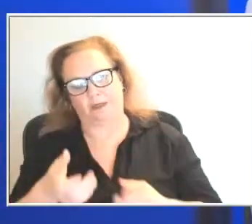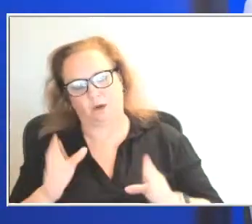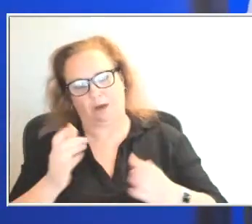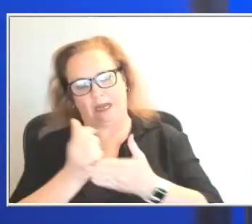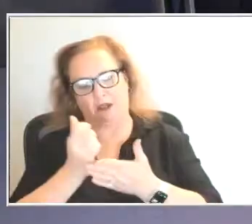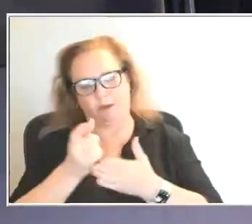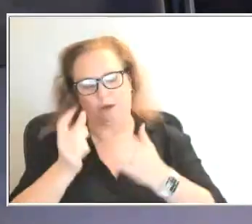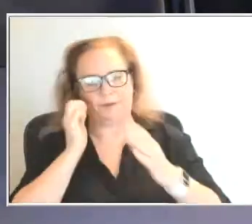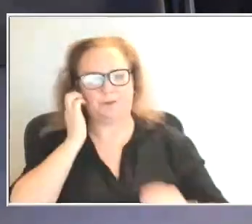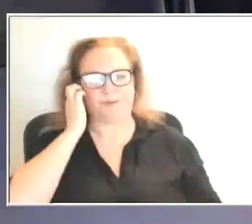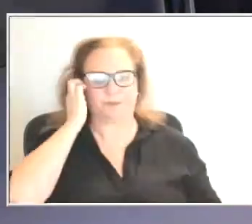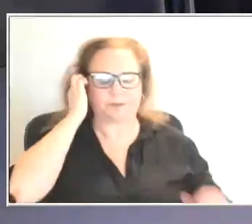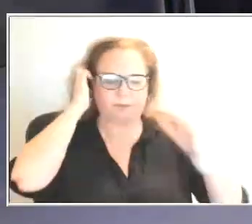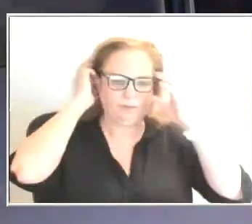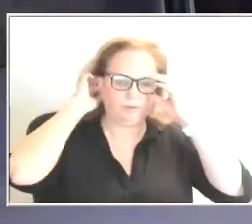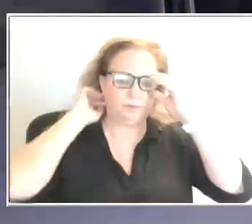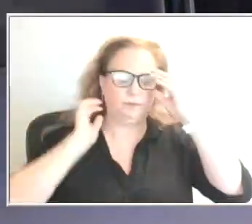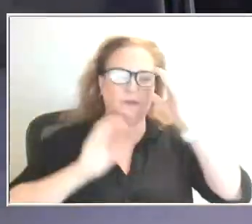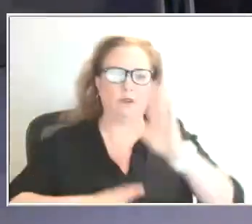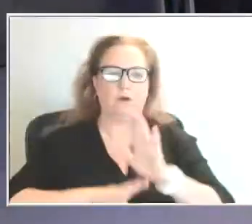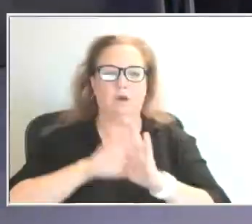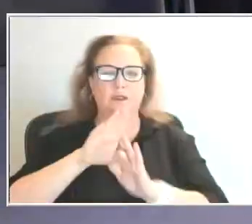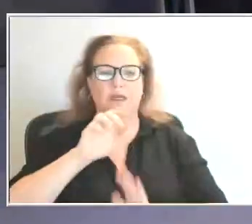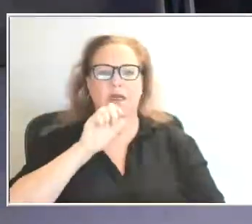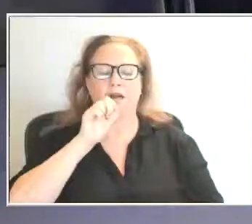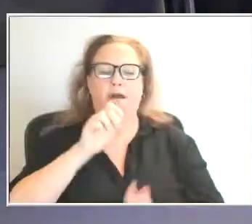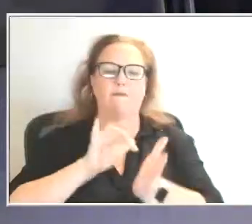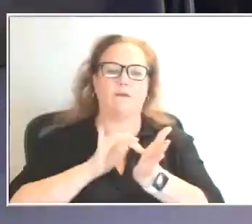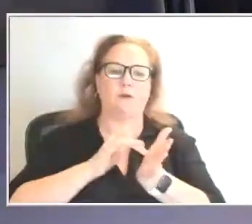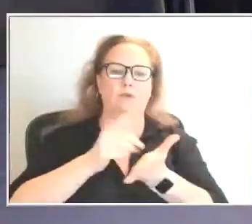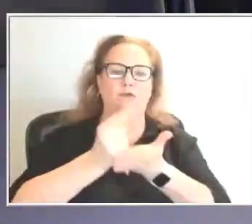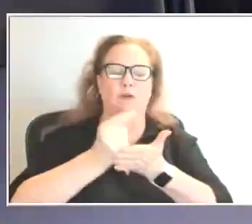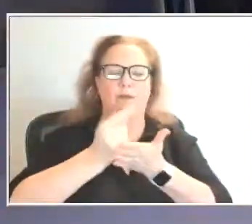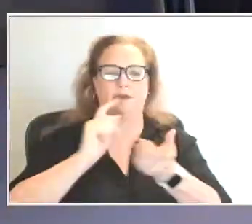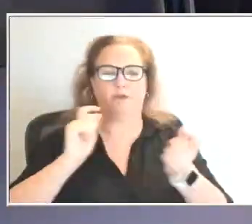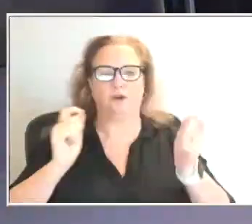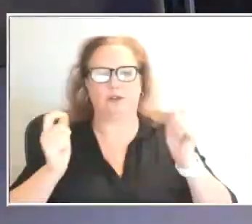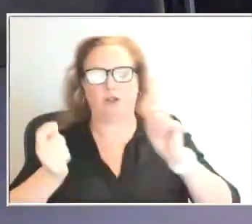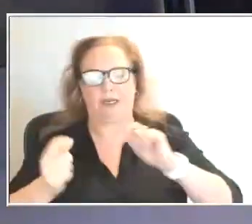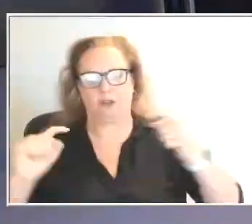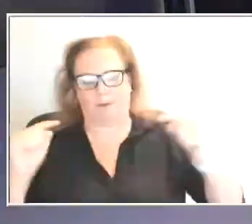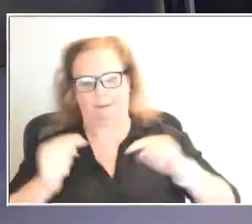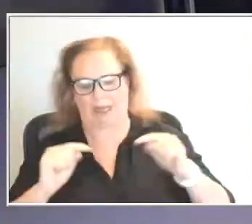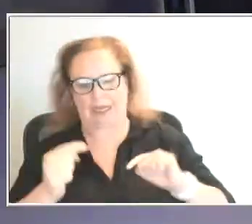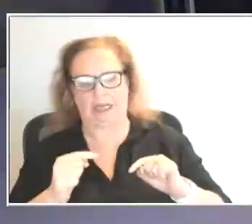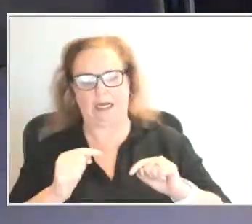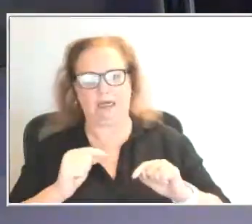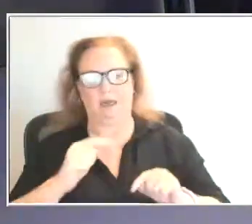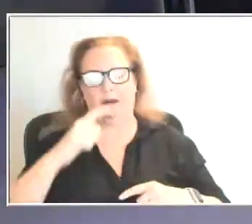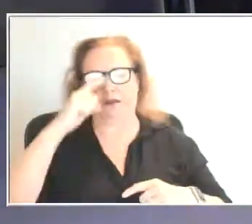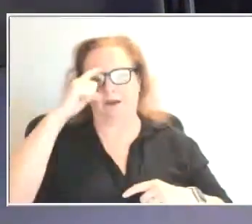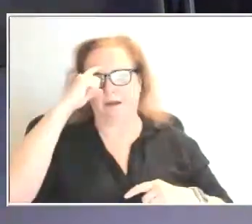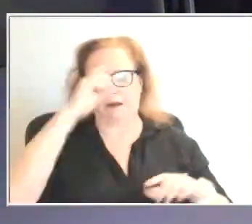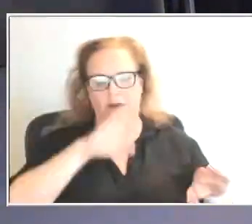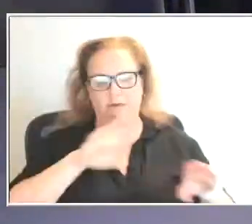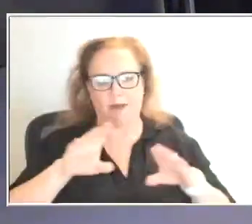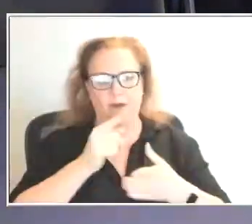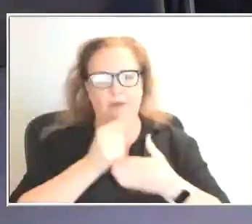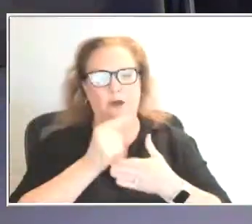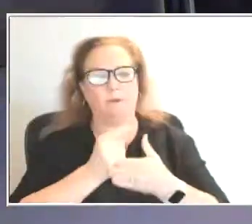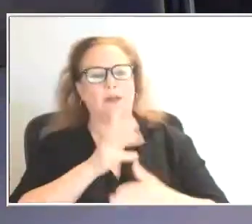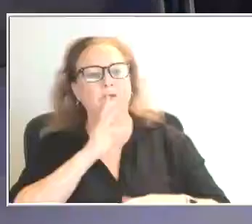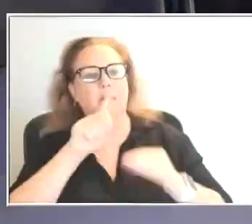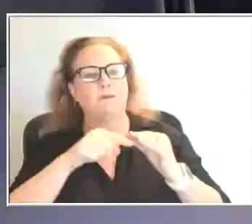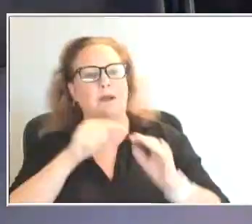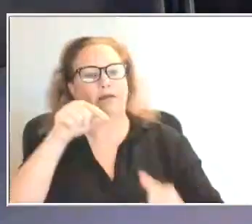There has been the rise of some of the non-pharmacologic treatments for change, whether pain, whether it's cognitive behavioral therapy, et cetera. Talk to us about some of those.